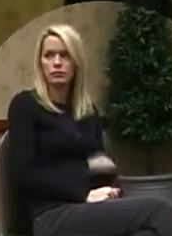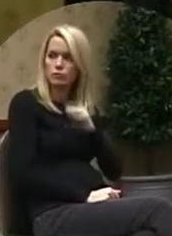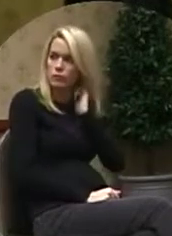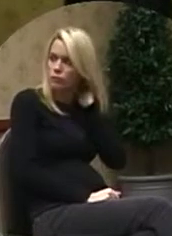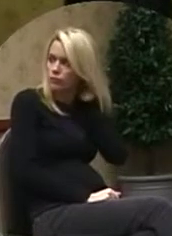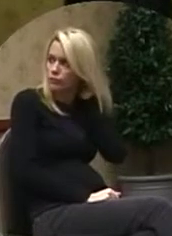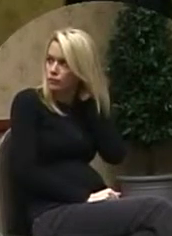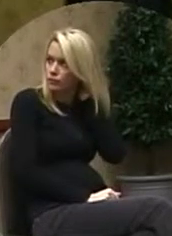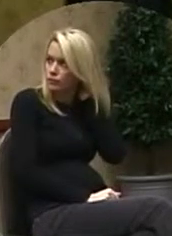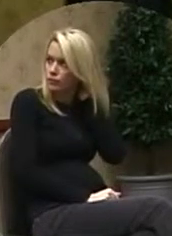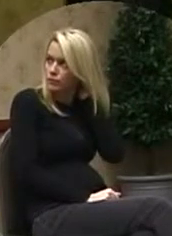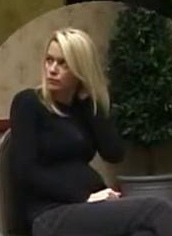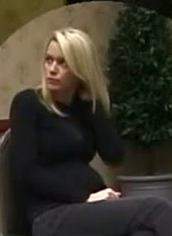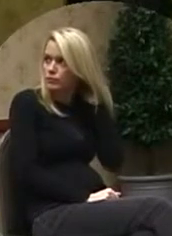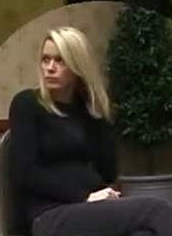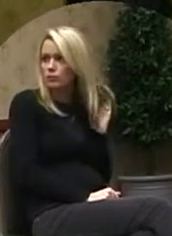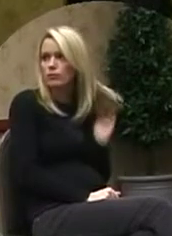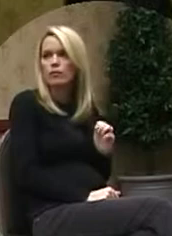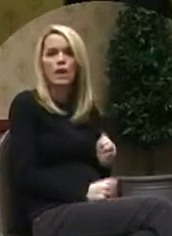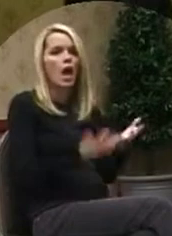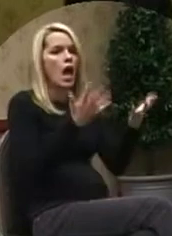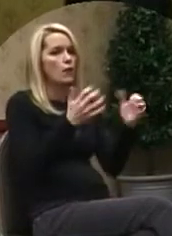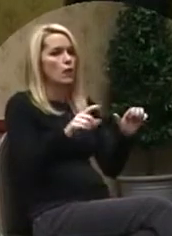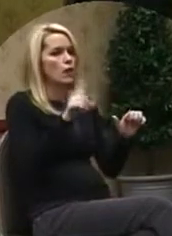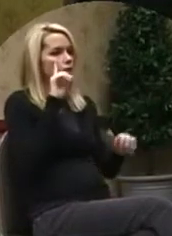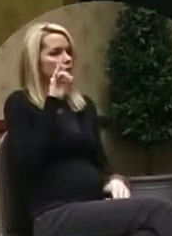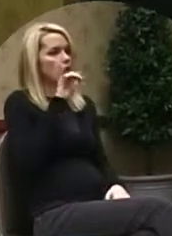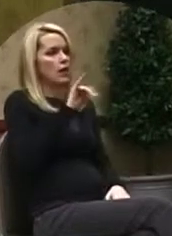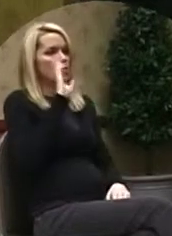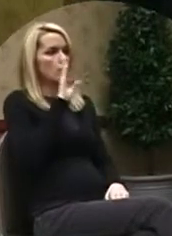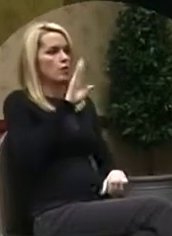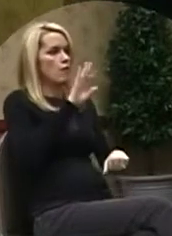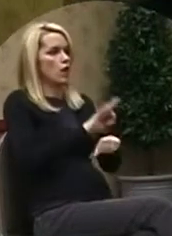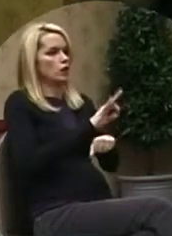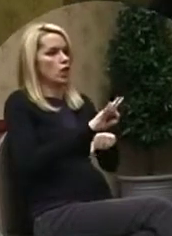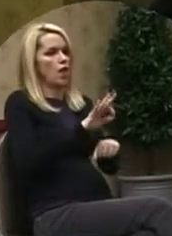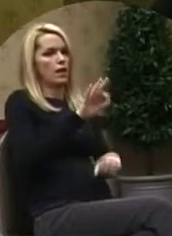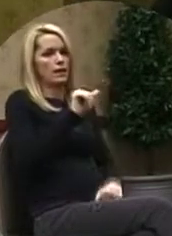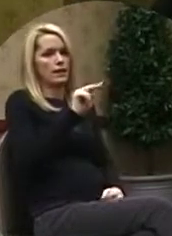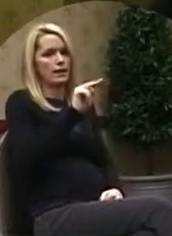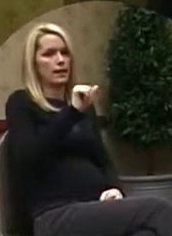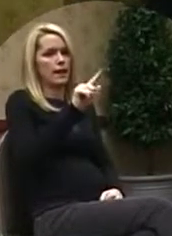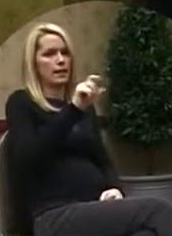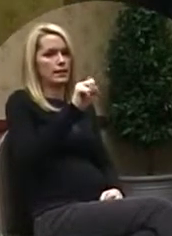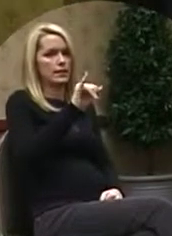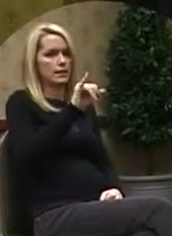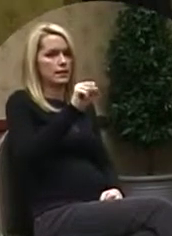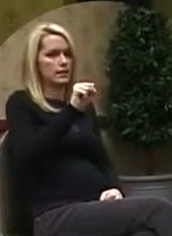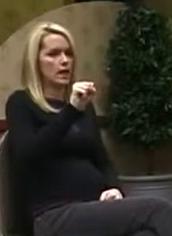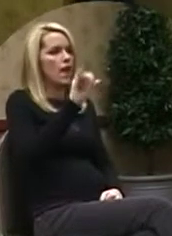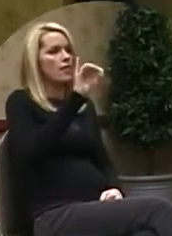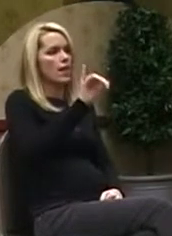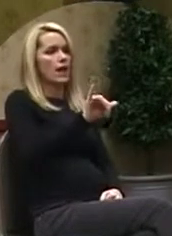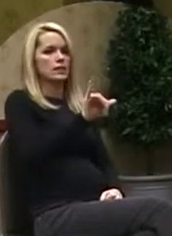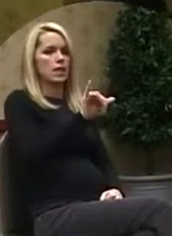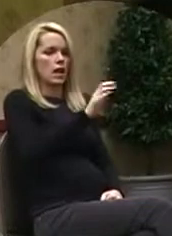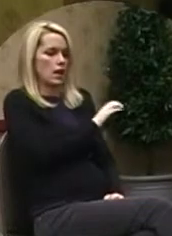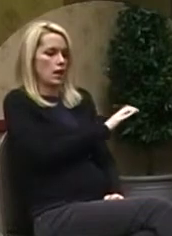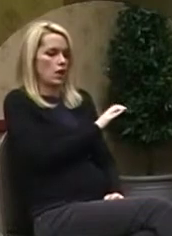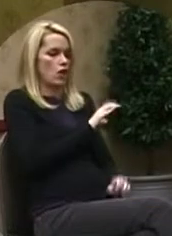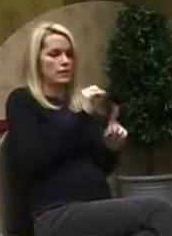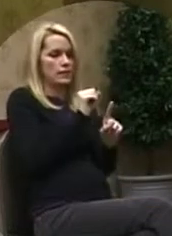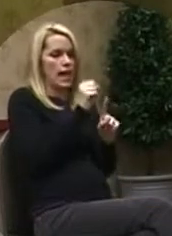I do not want anybody in here thinking that they're going to do functional analysis. That's for very controlled clinical settings. Okay? But what we're going to move